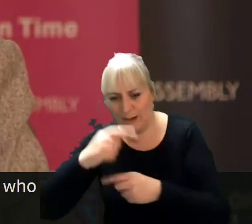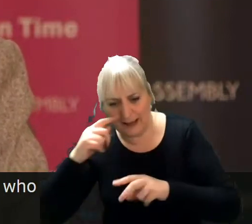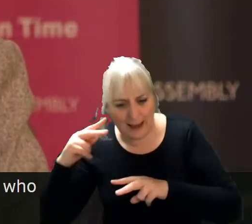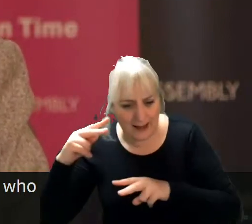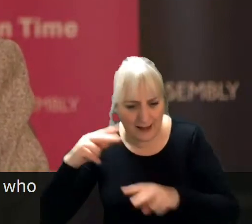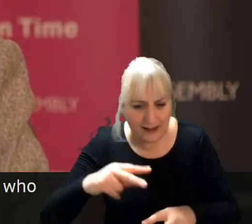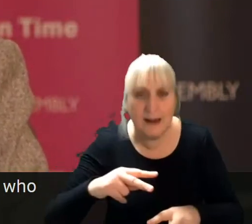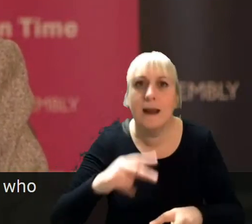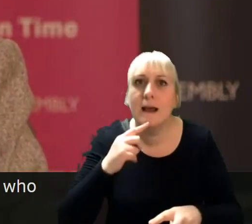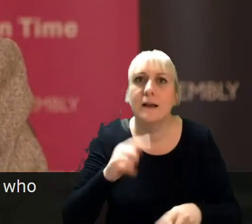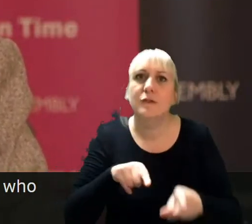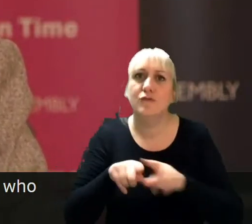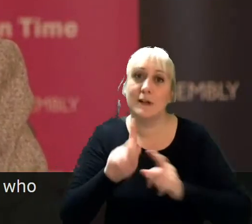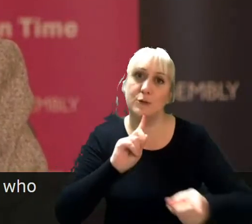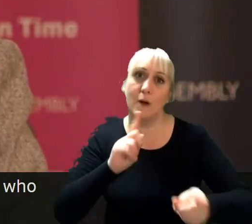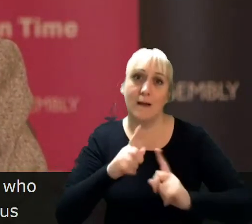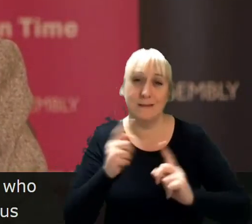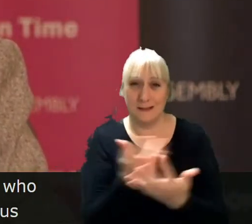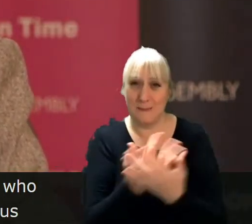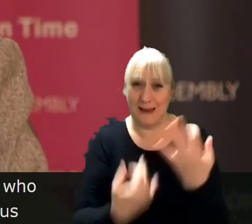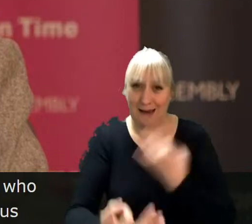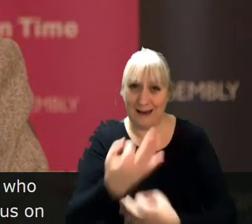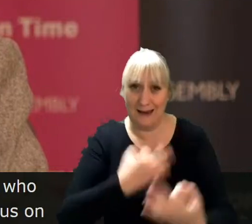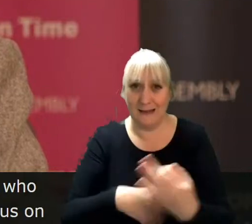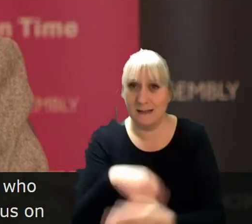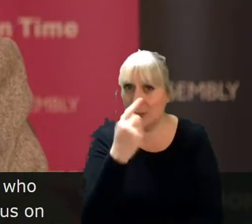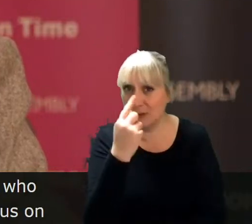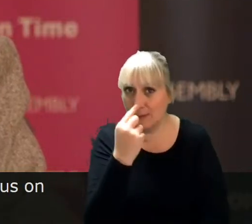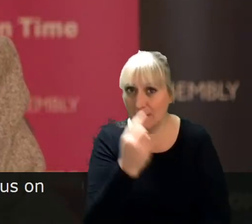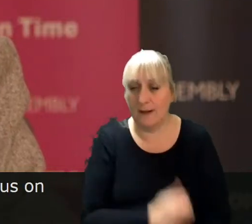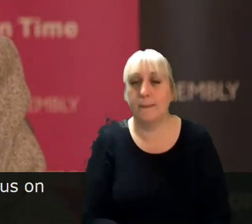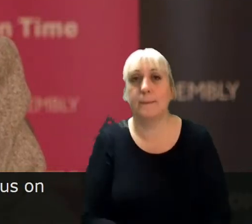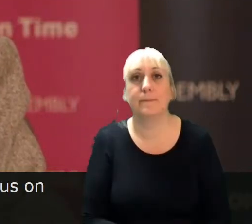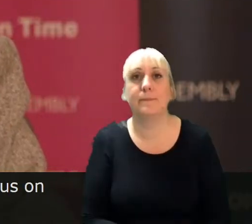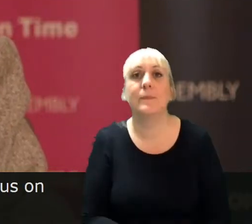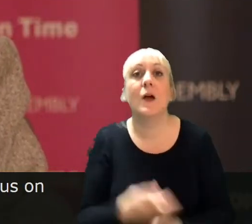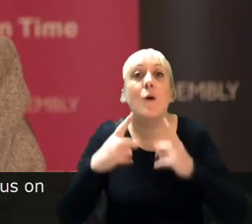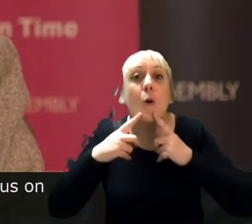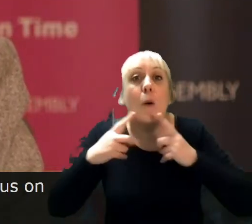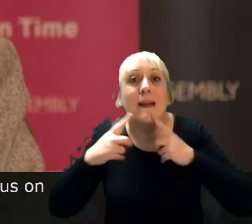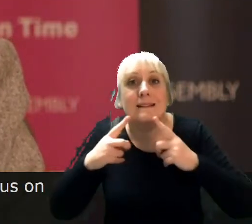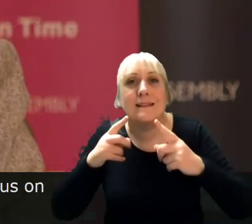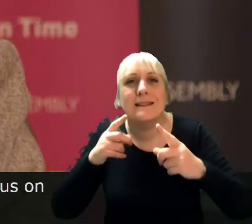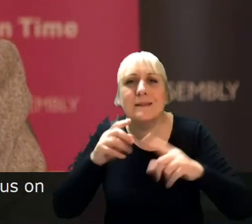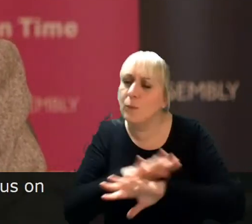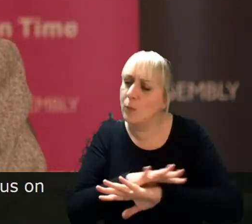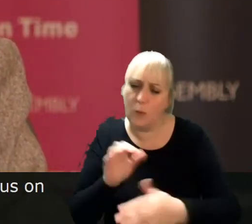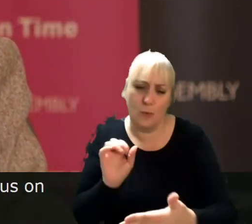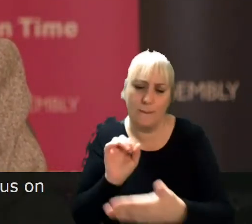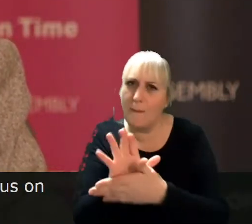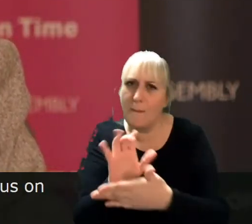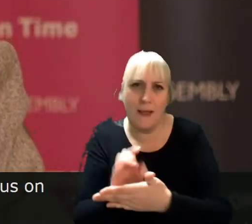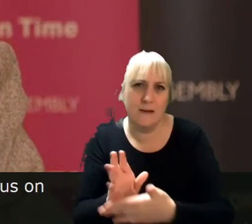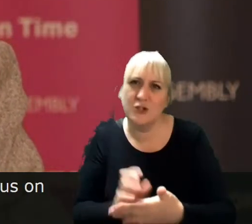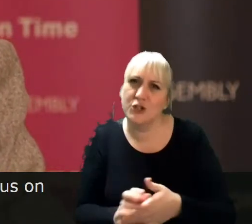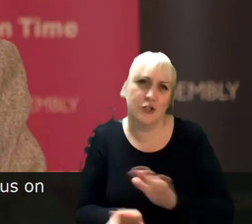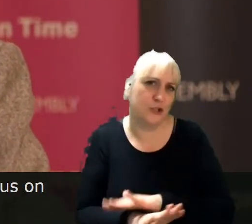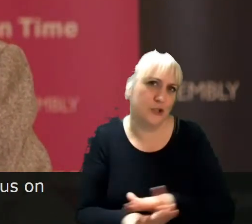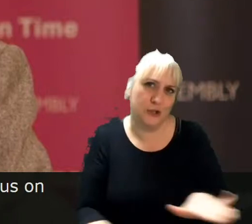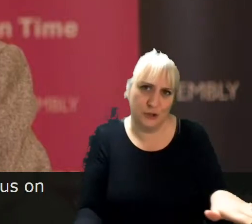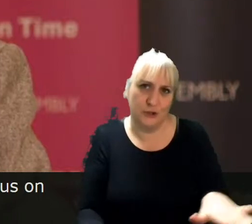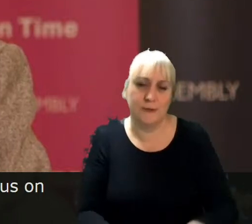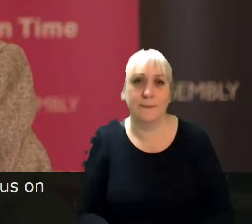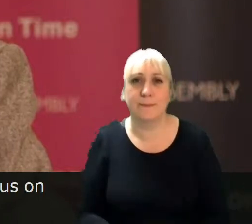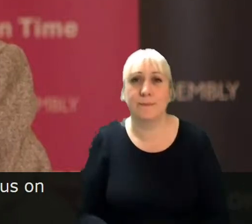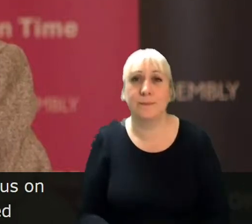many questions as possible tonight. Comments will not be published for the obvious reasons. Try to ask